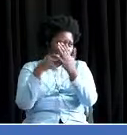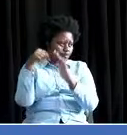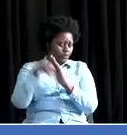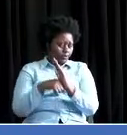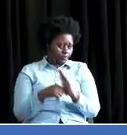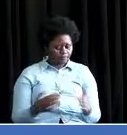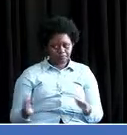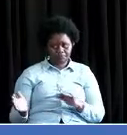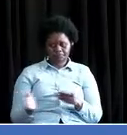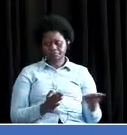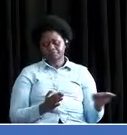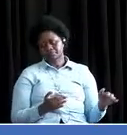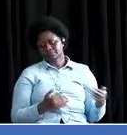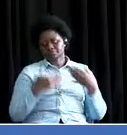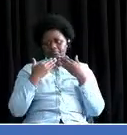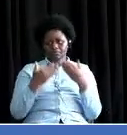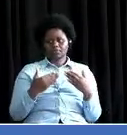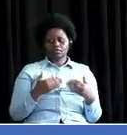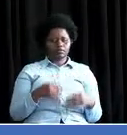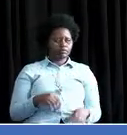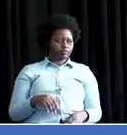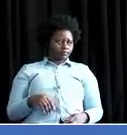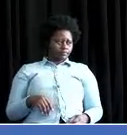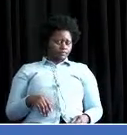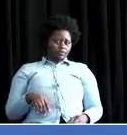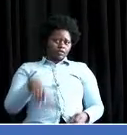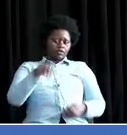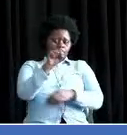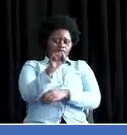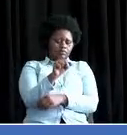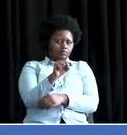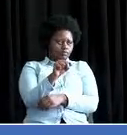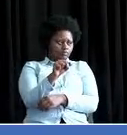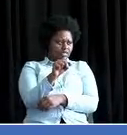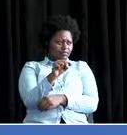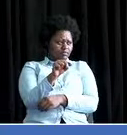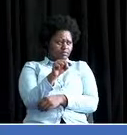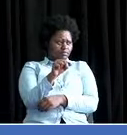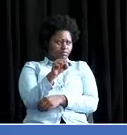thank you, Speaker. Councillor Moseke. Then title come, Maldada, then Kaunda.